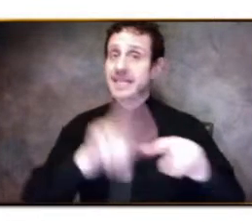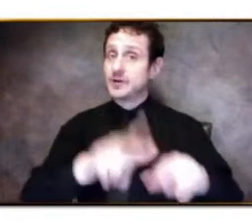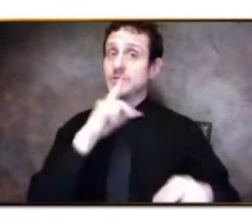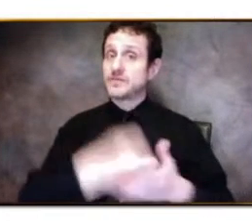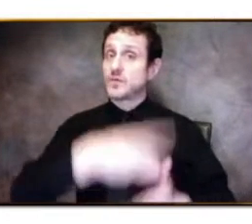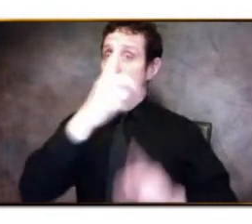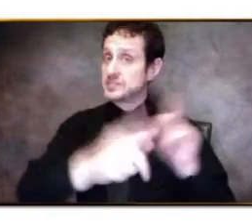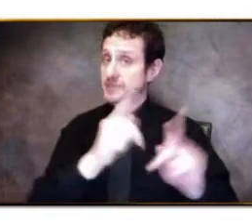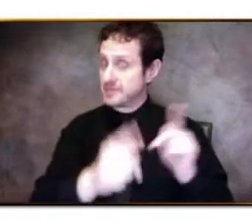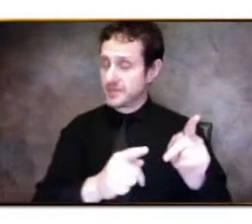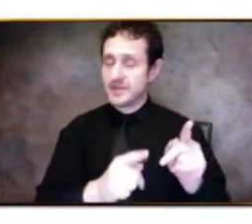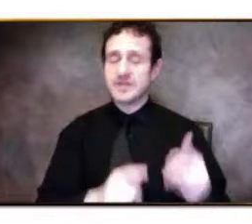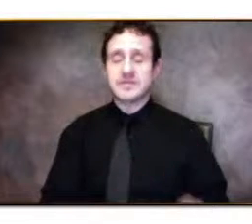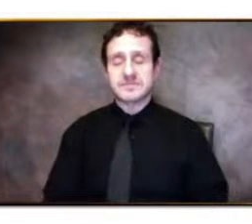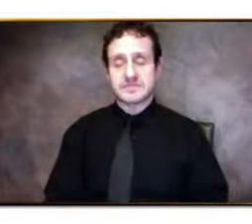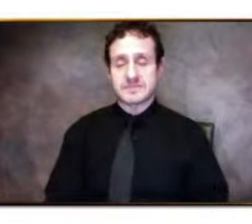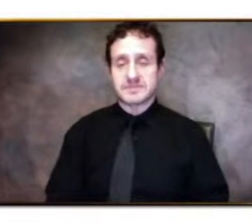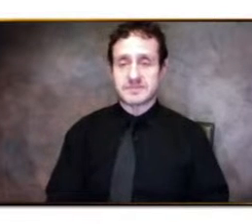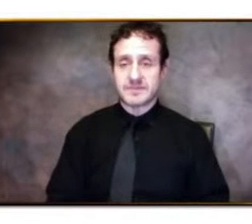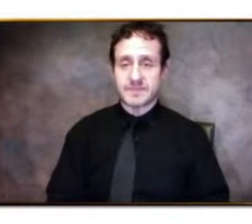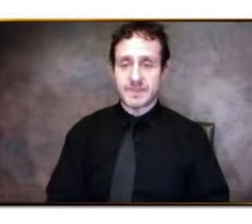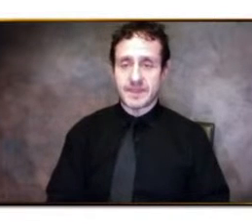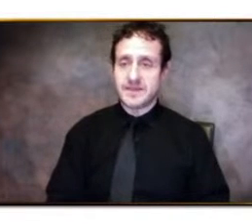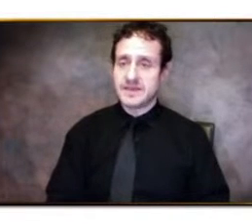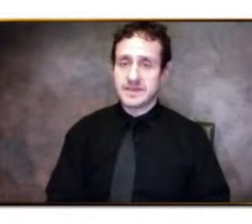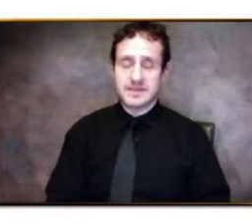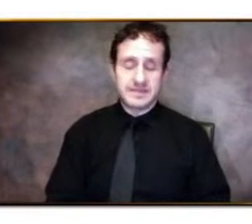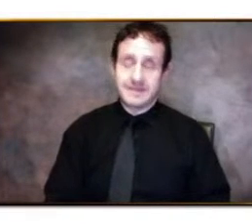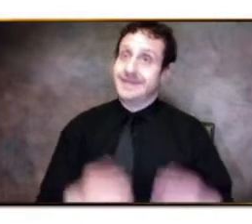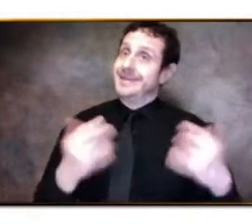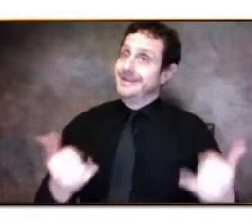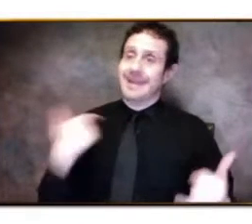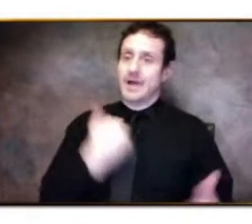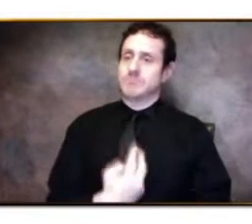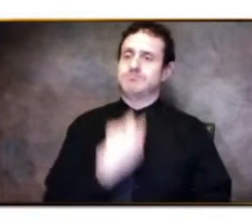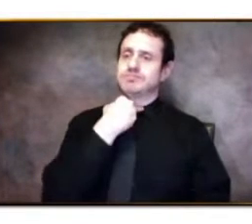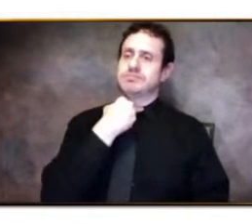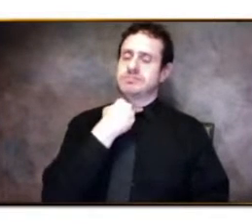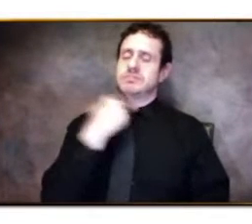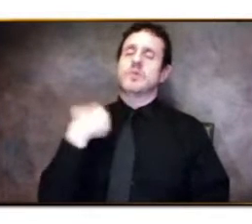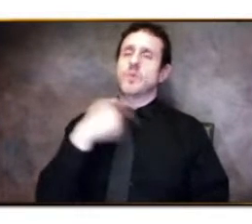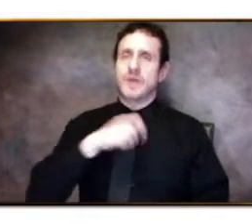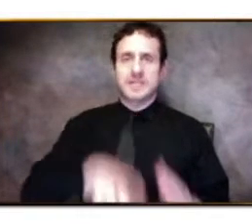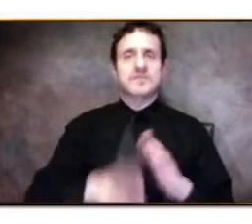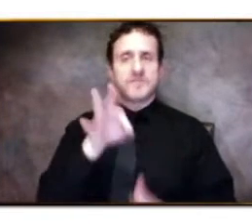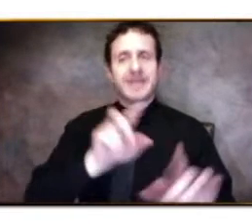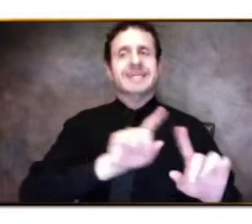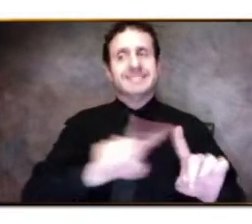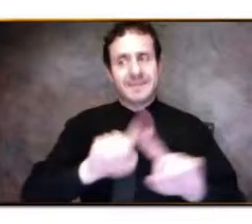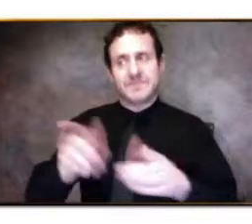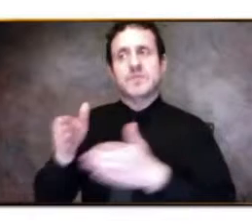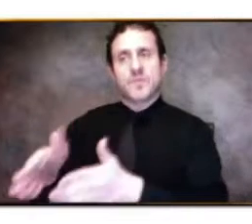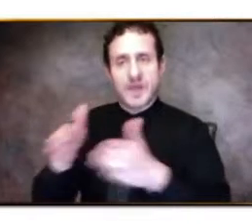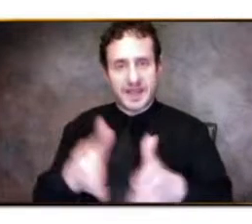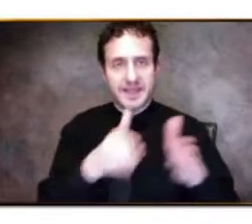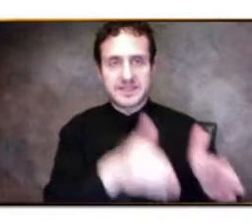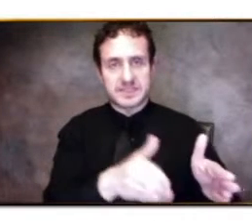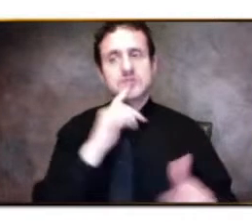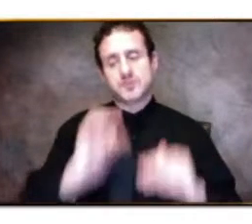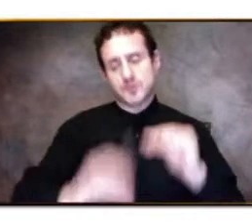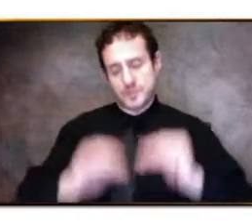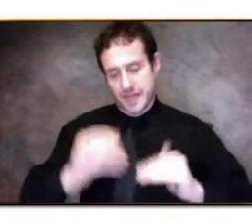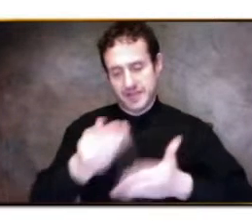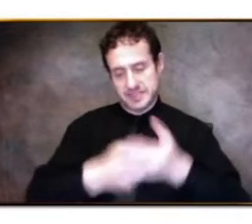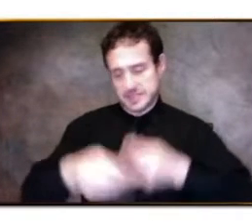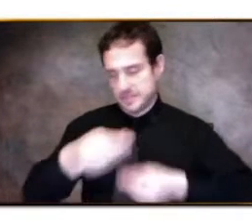state a little bit more. So, here we are in the situation of having to find other avenues to balance our budget